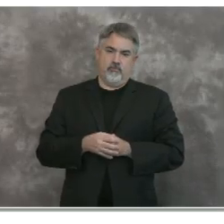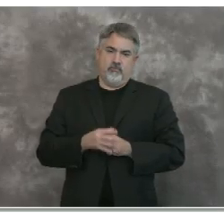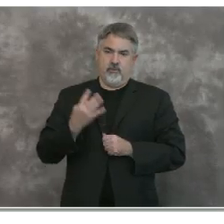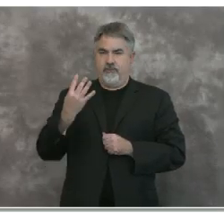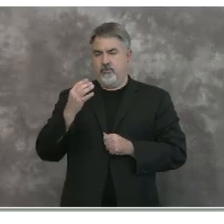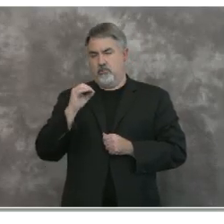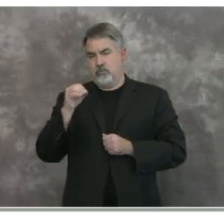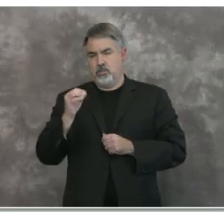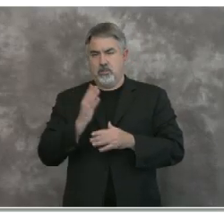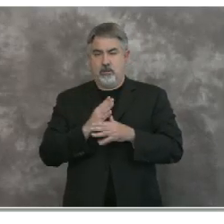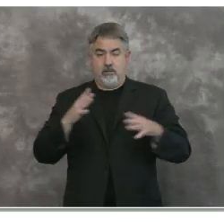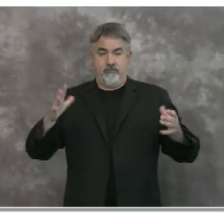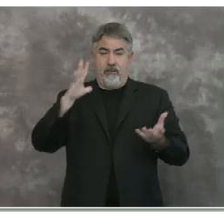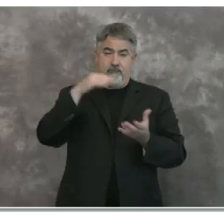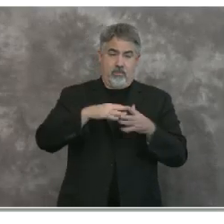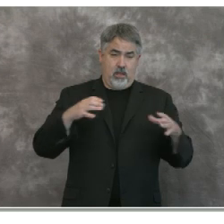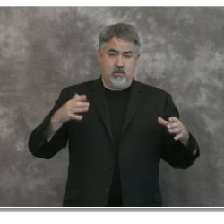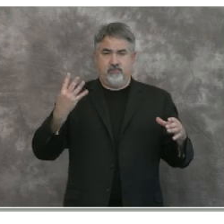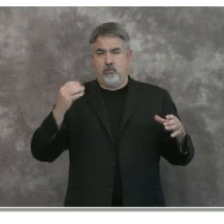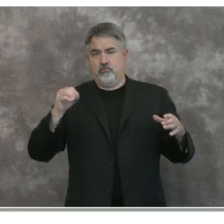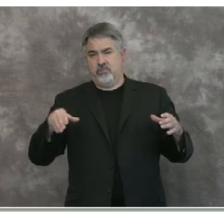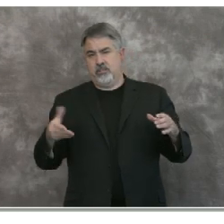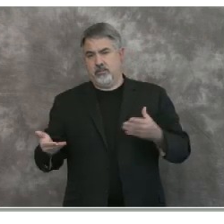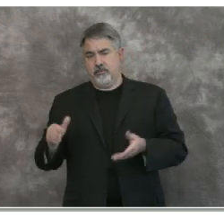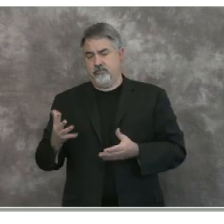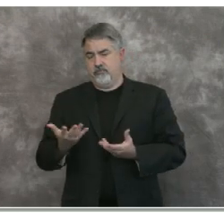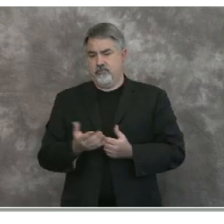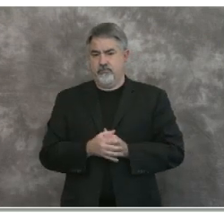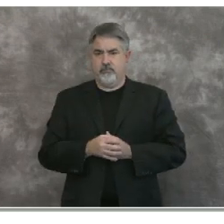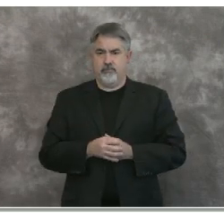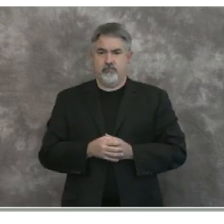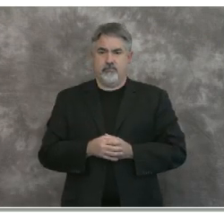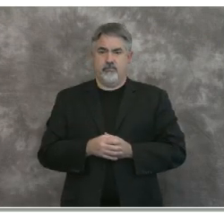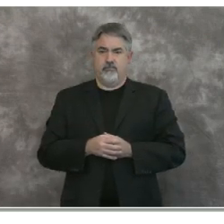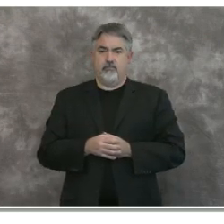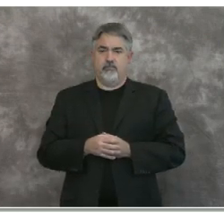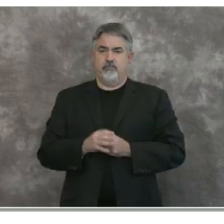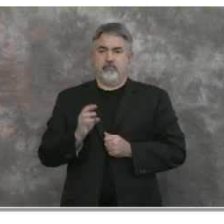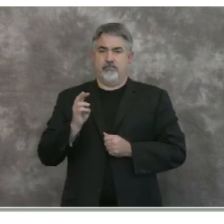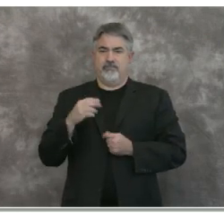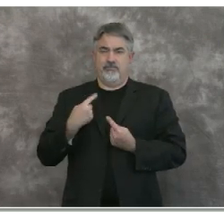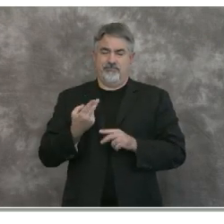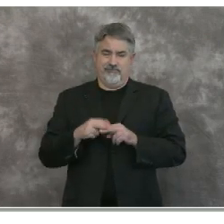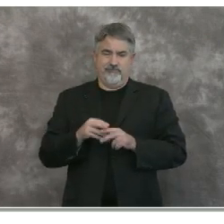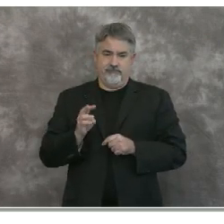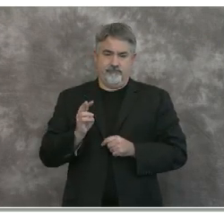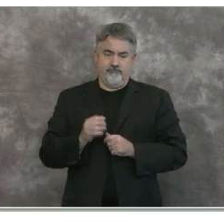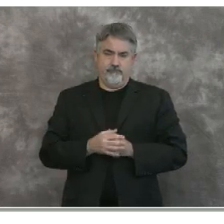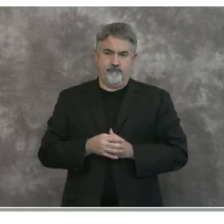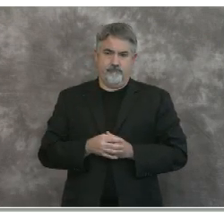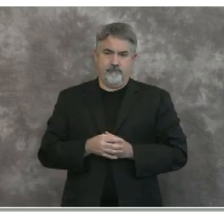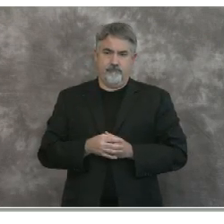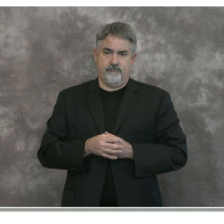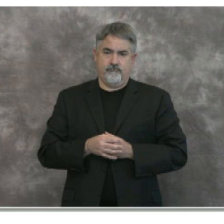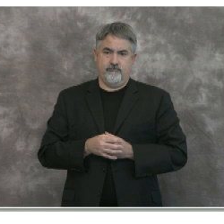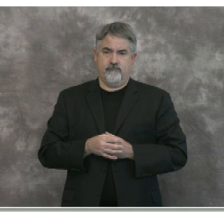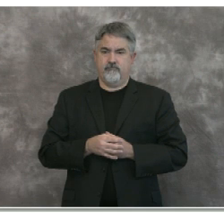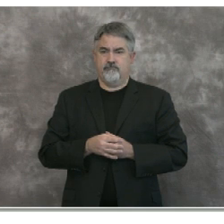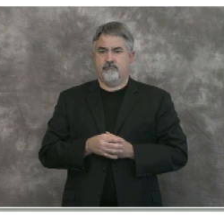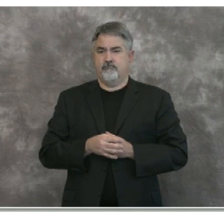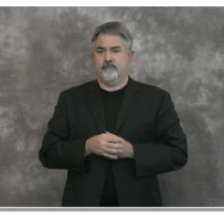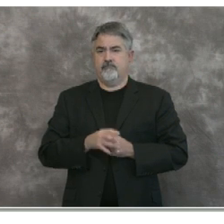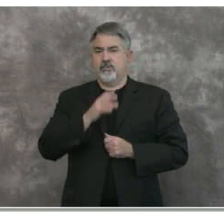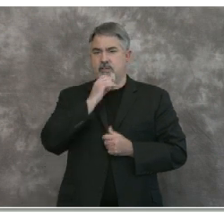total number of cases. Of the 6 additional deaths being reported today, the age range is from 73